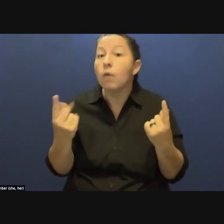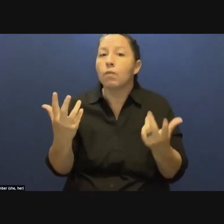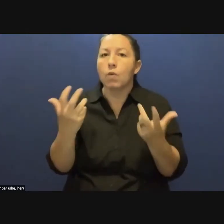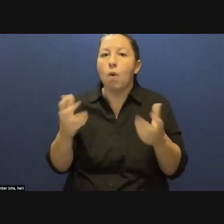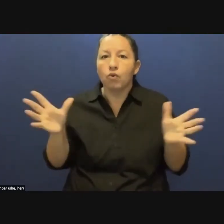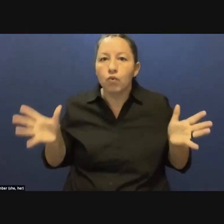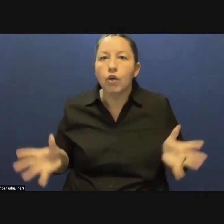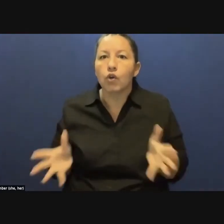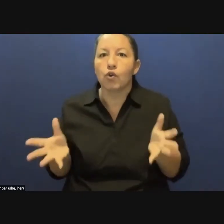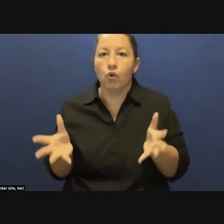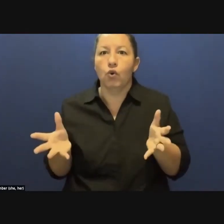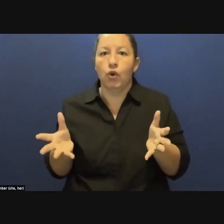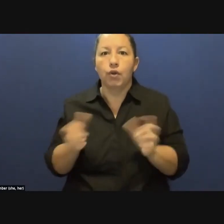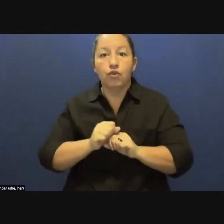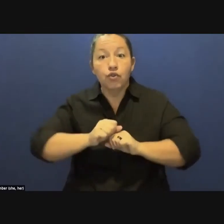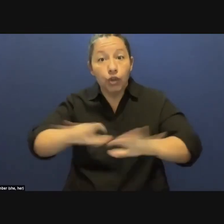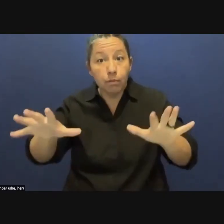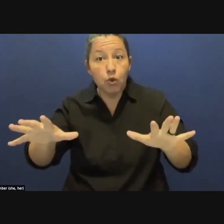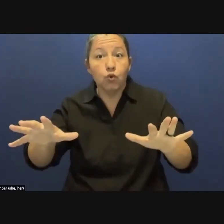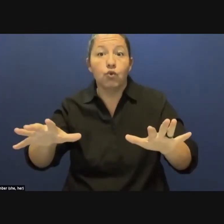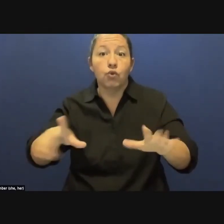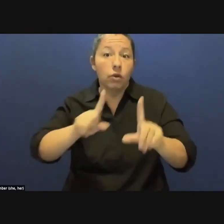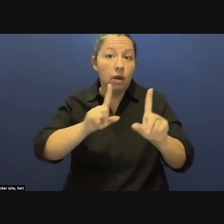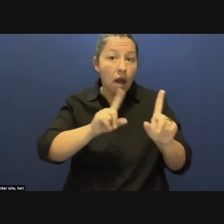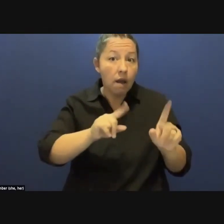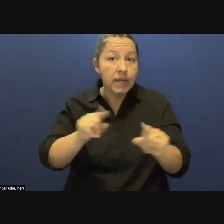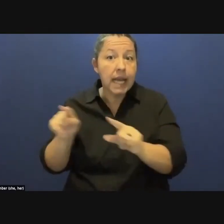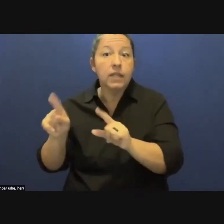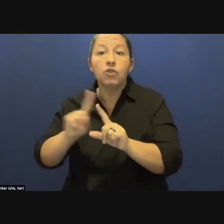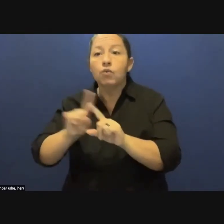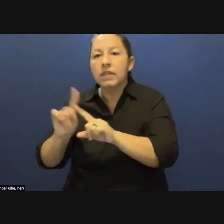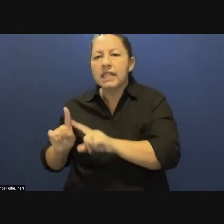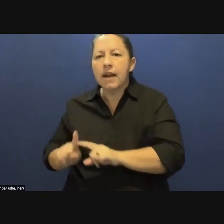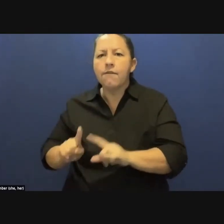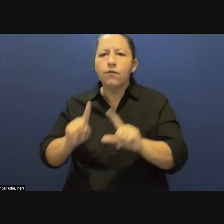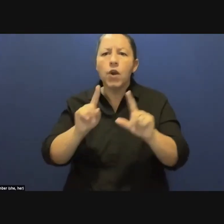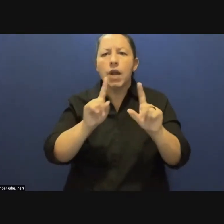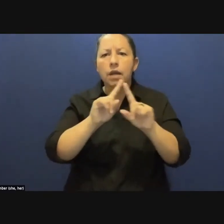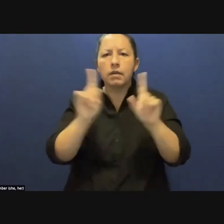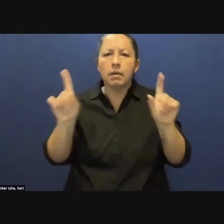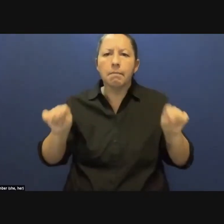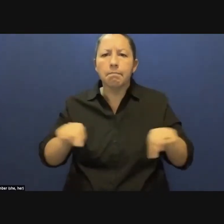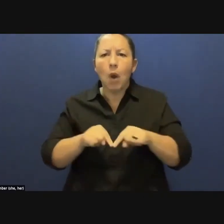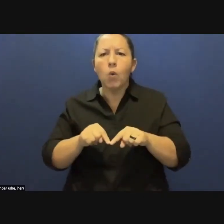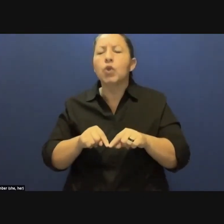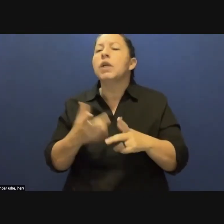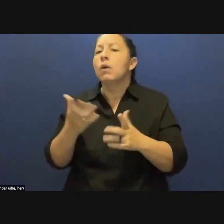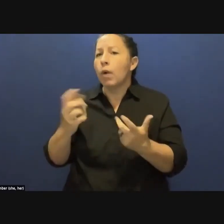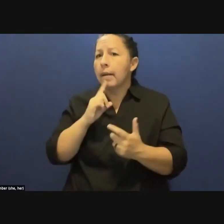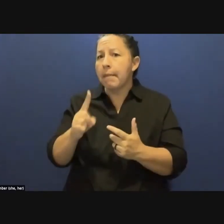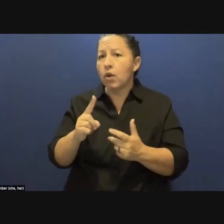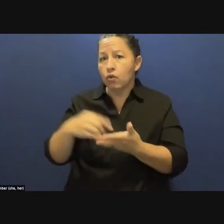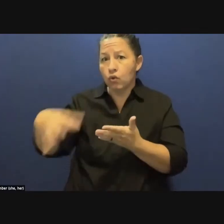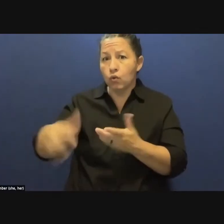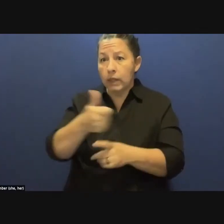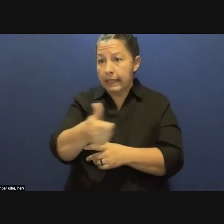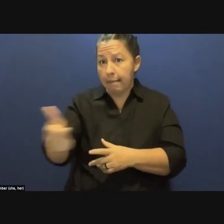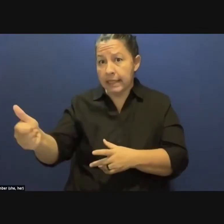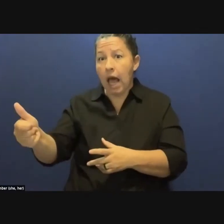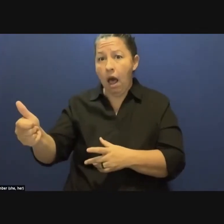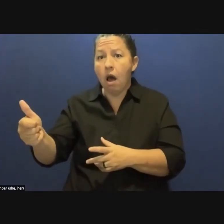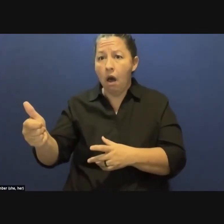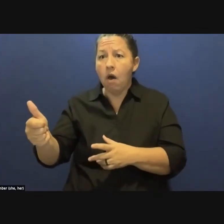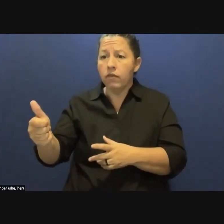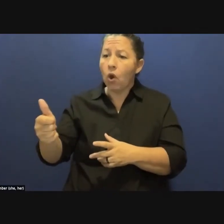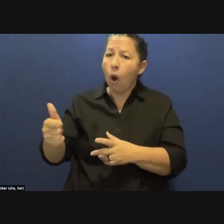encourage distribution of attendance to different posters, and we want to make sure that the students as well are being seen